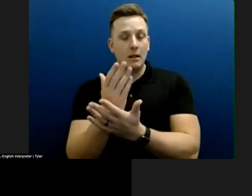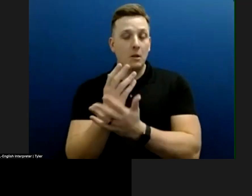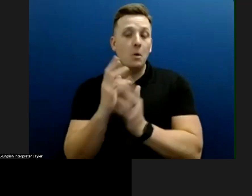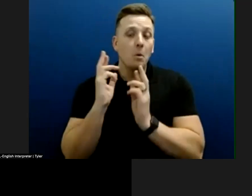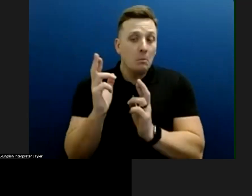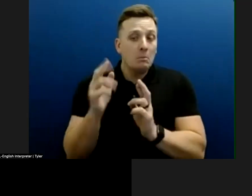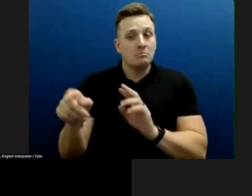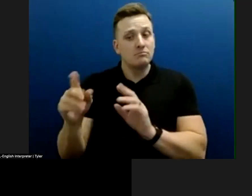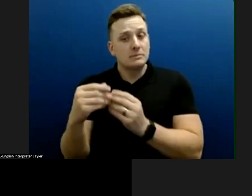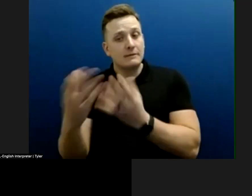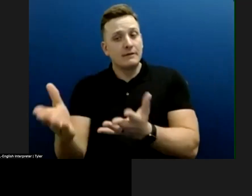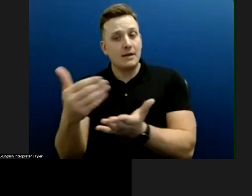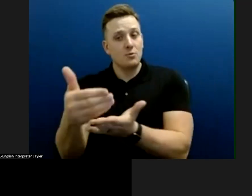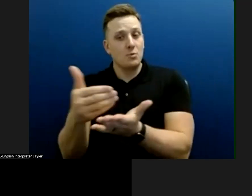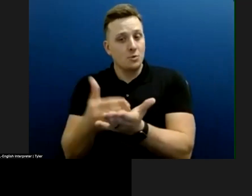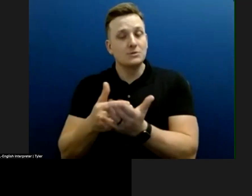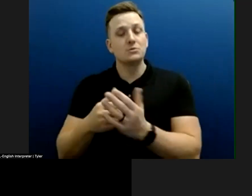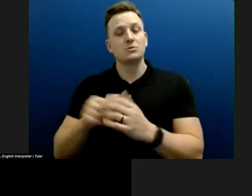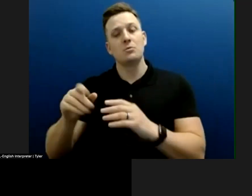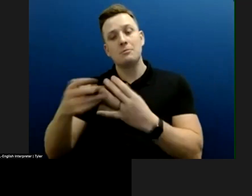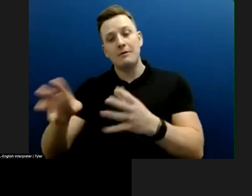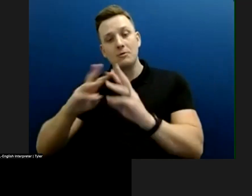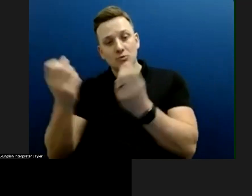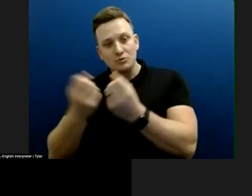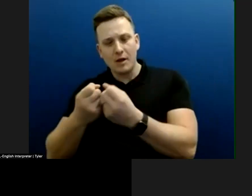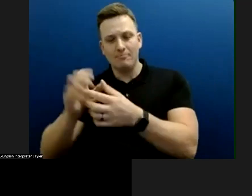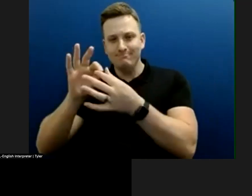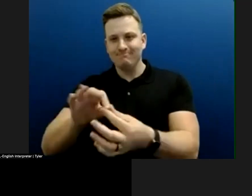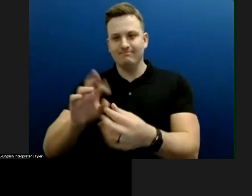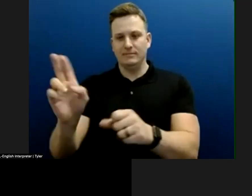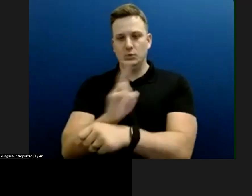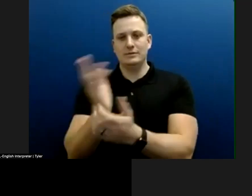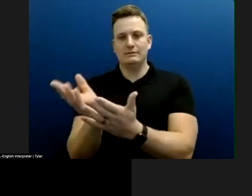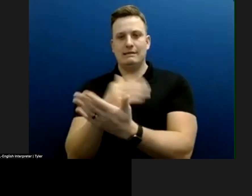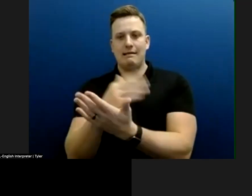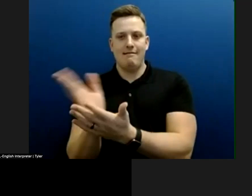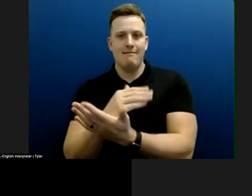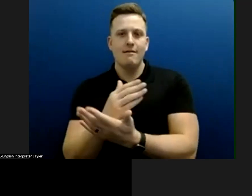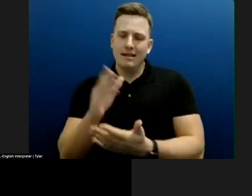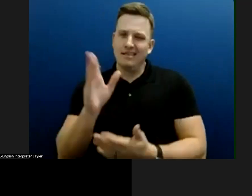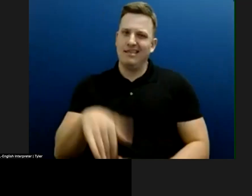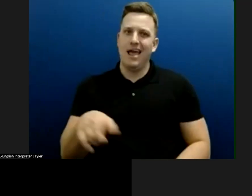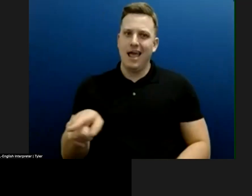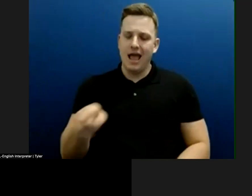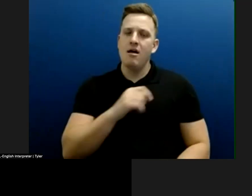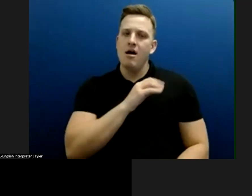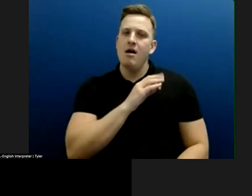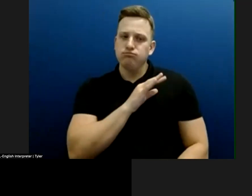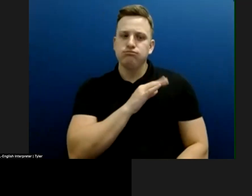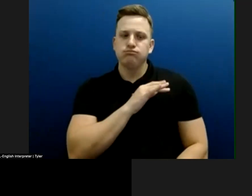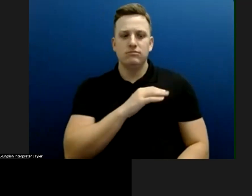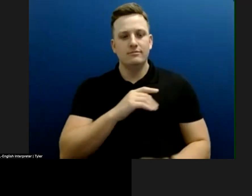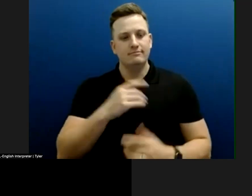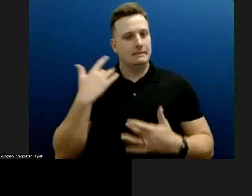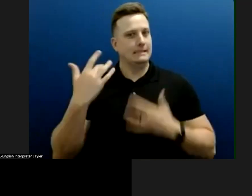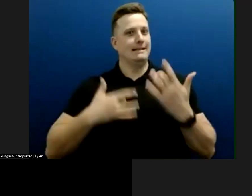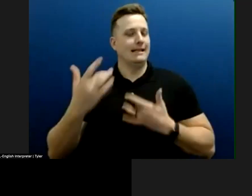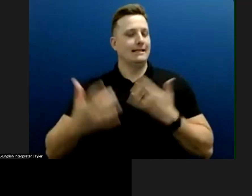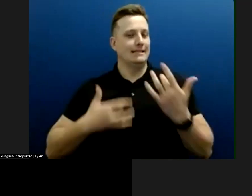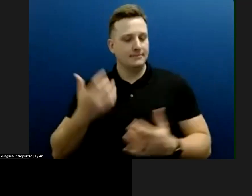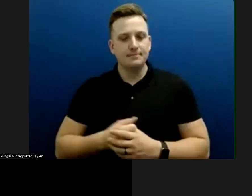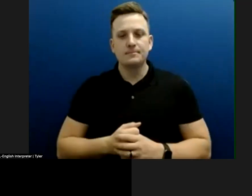Canada about using that, because that stuff is really, really exciting,